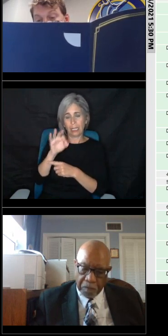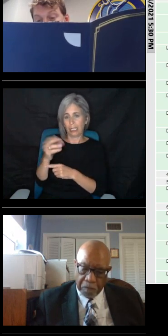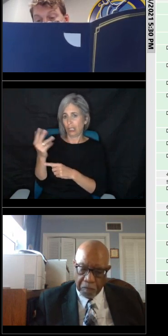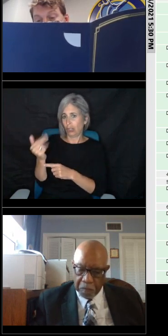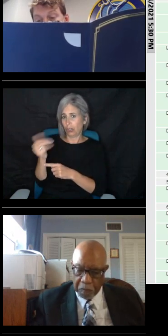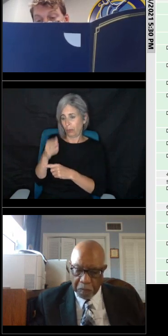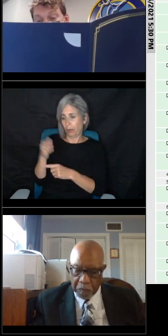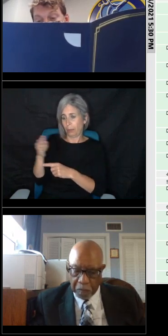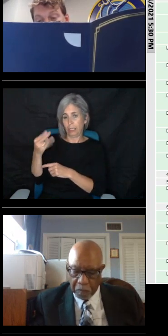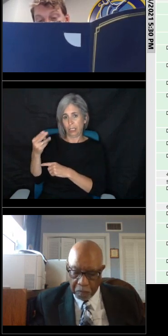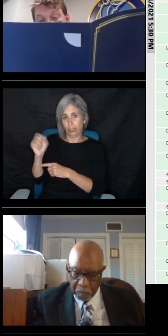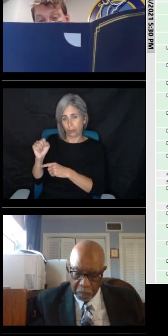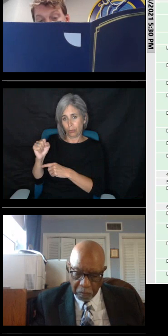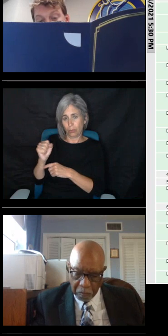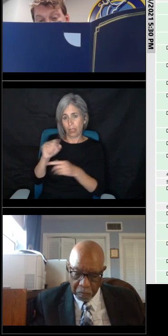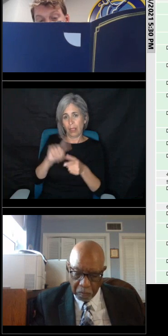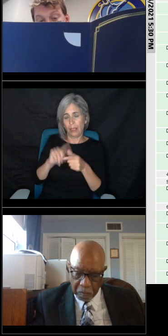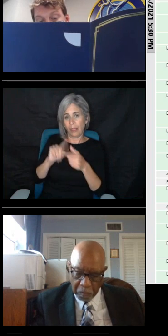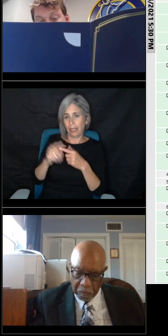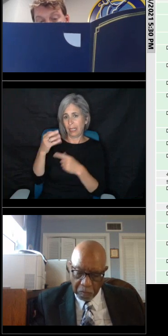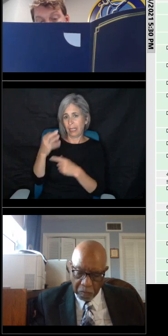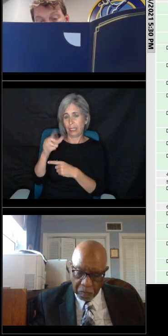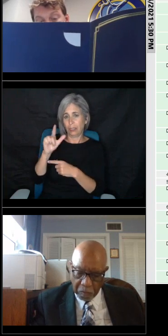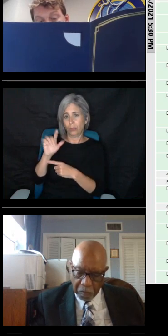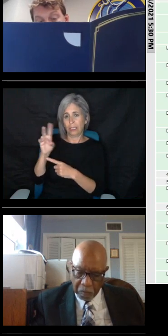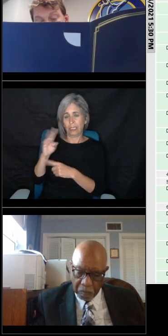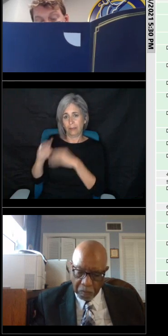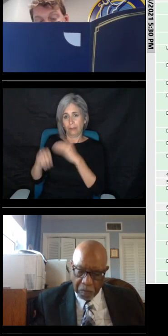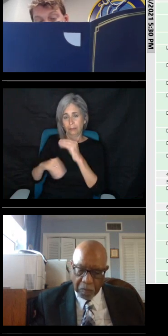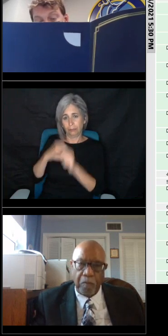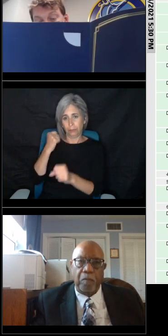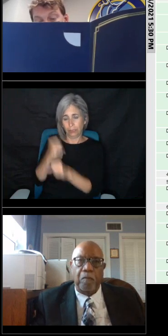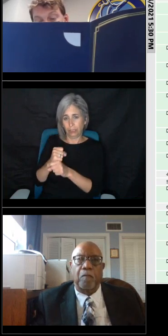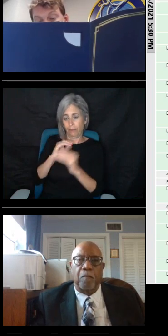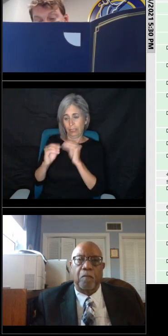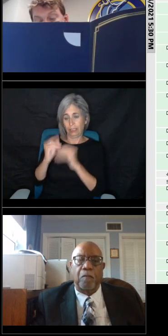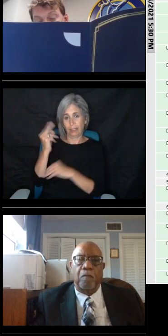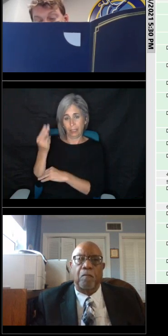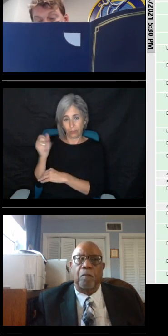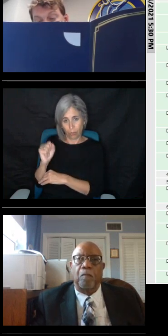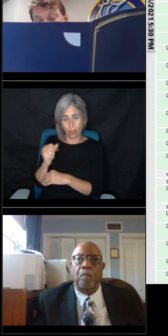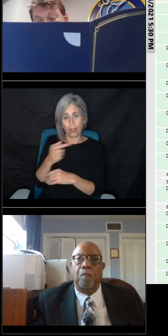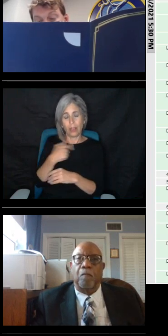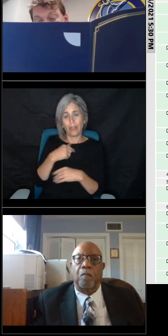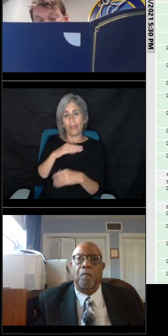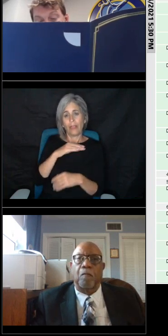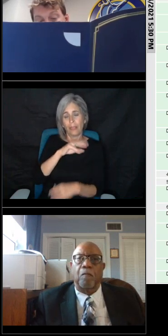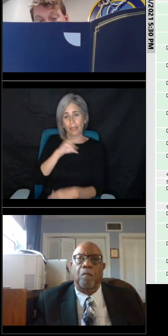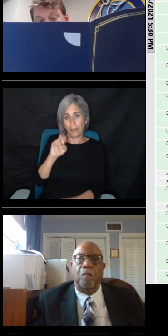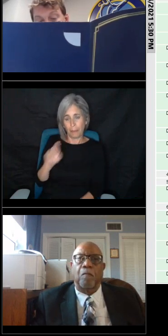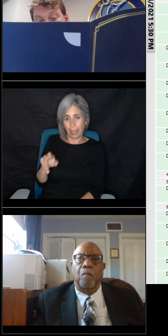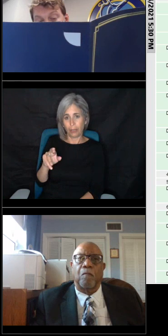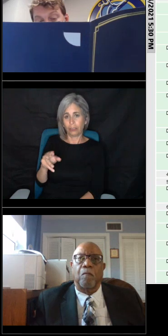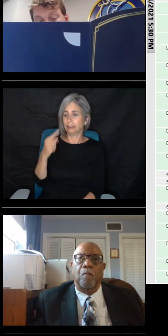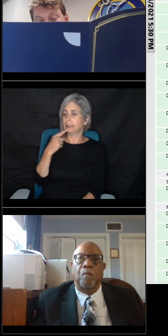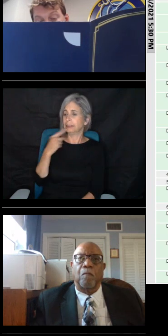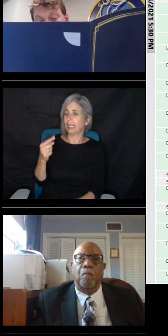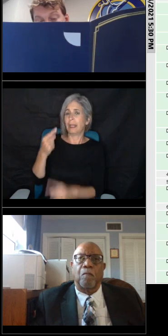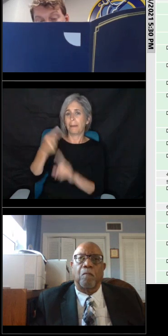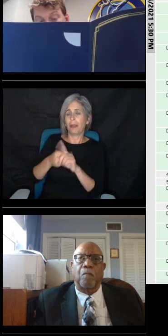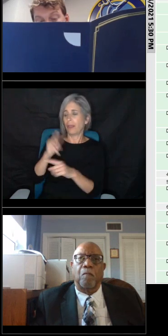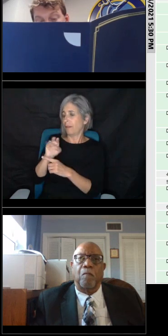recent rehabilitated 1927 Boynton High School. Now therefore, I, Stephen B. Grant, Mayor of the City of Boynton Beach, Florida, do hereby proclaim the month of